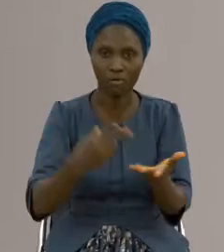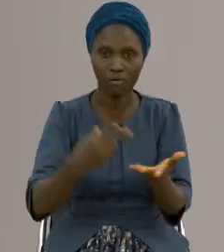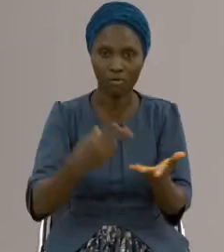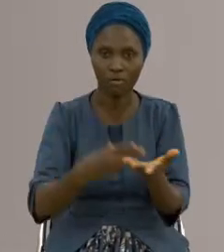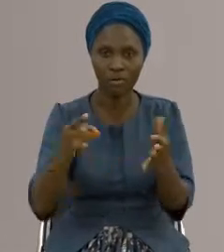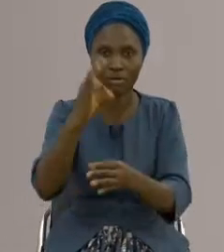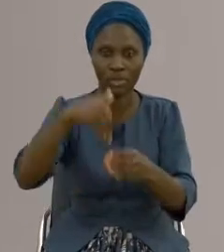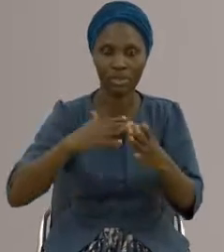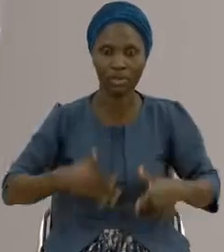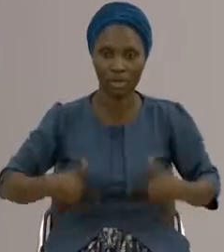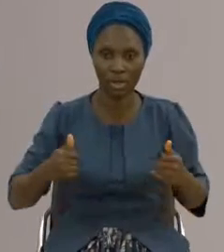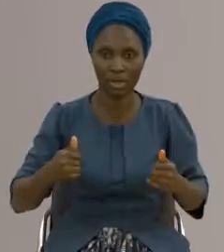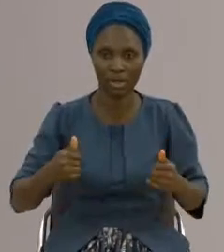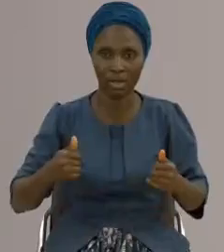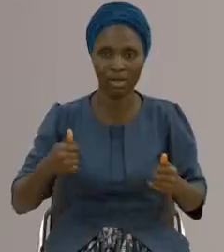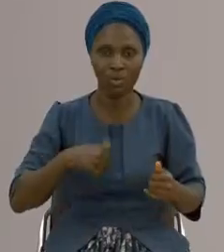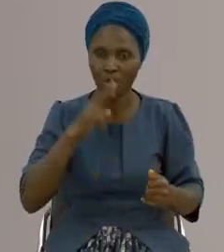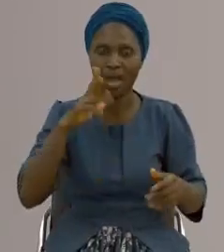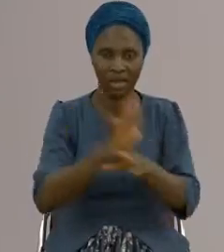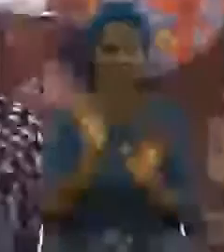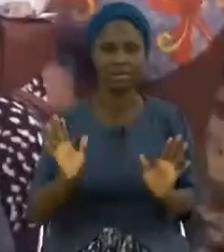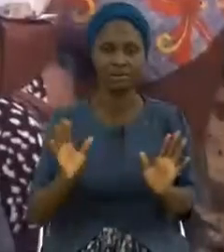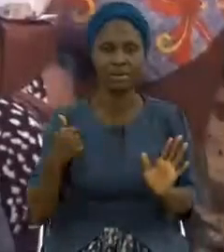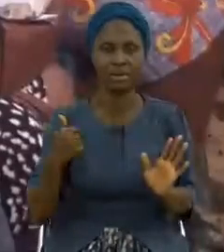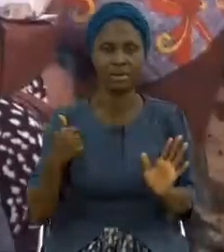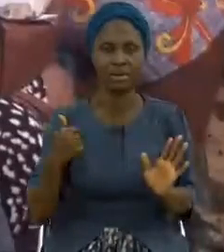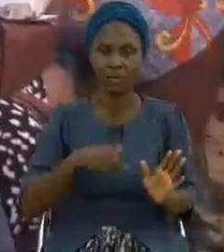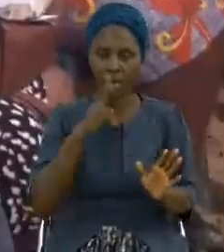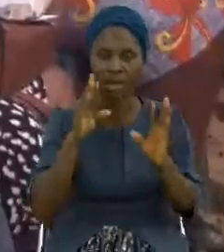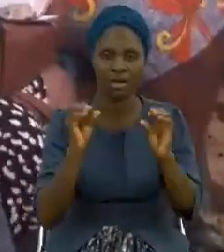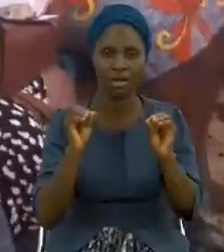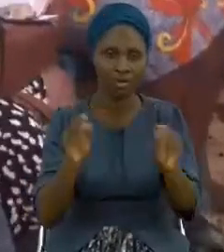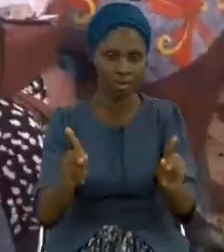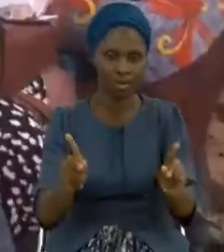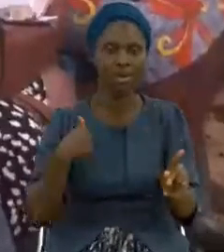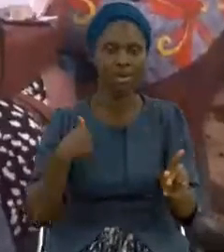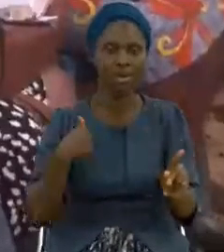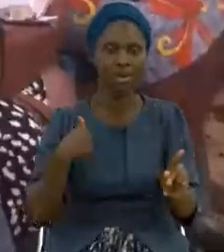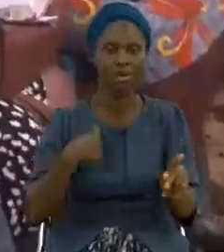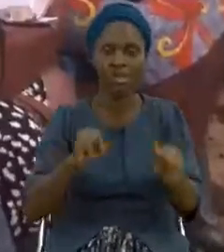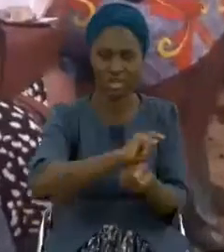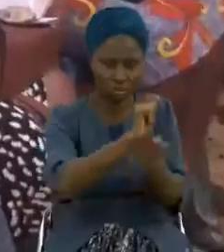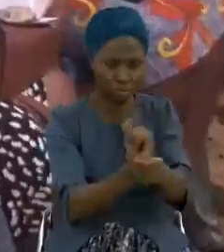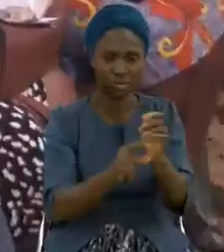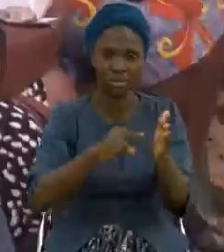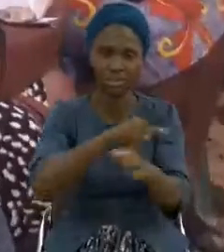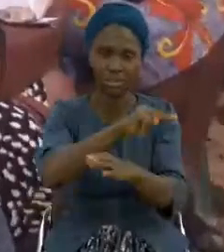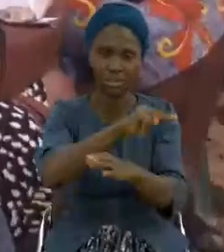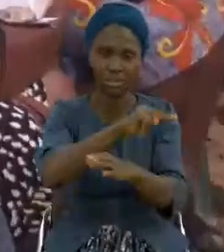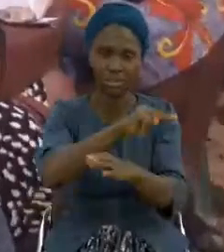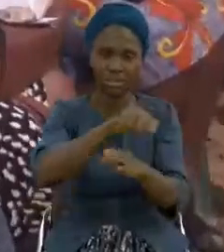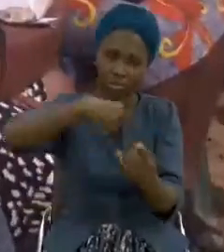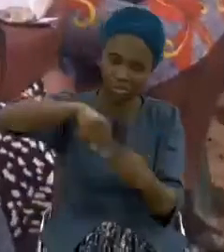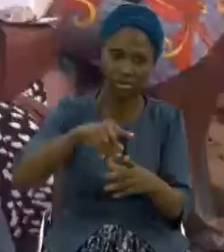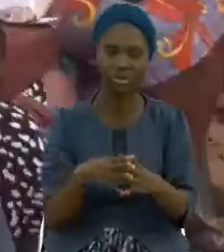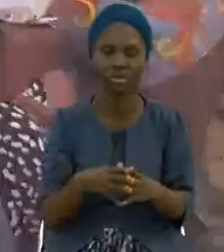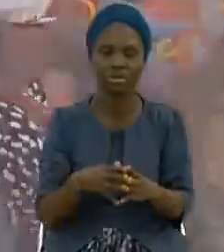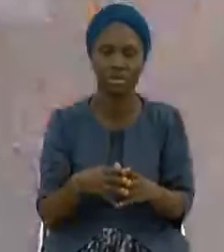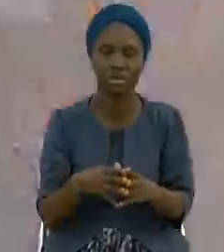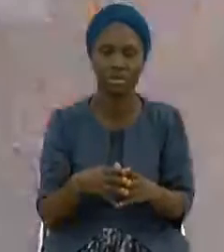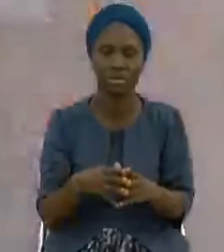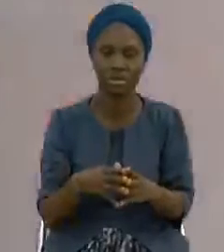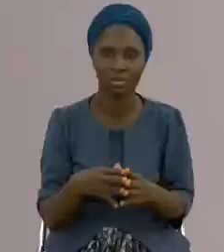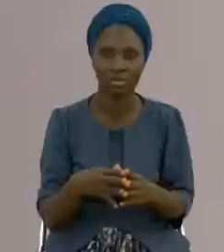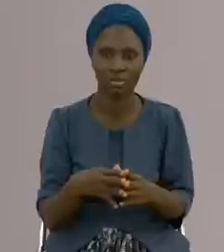turn this nation around. But we read the news, we're afraid. We see